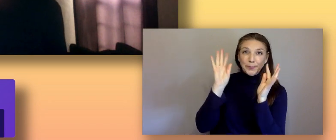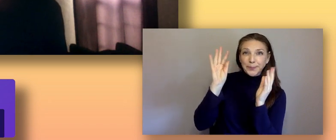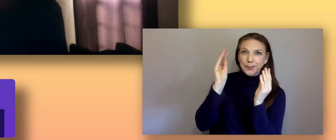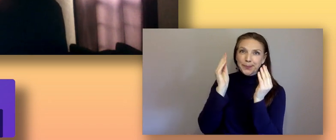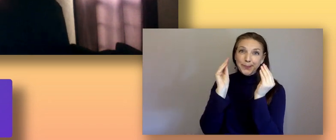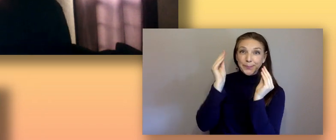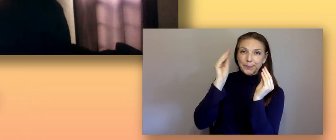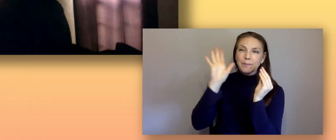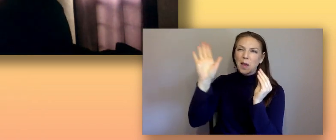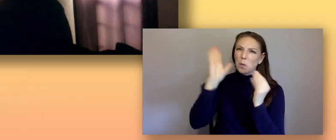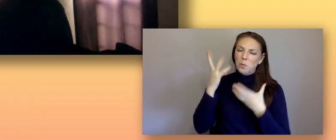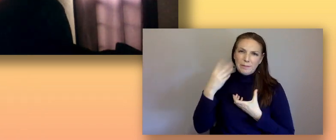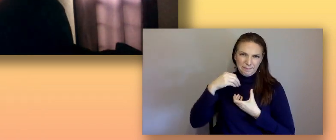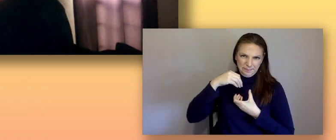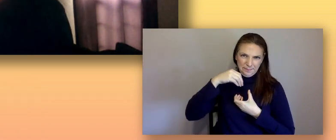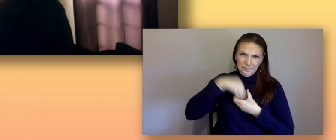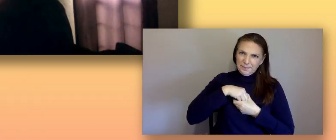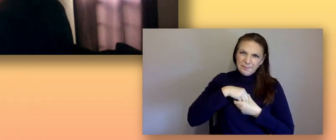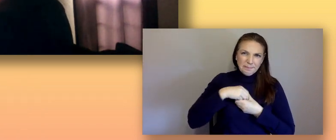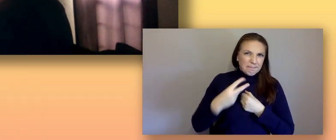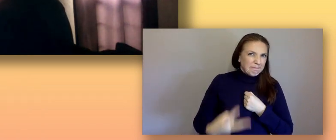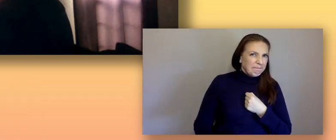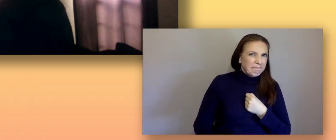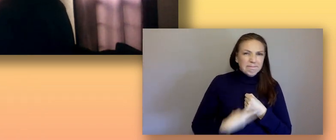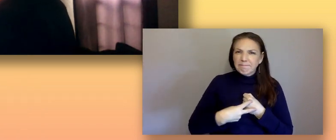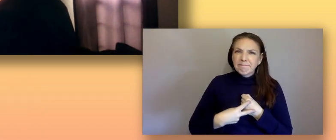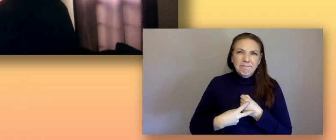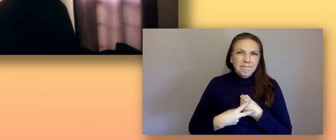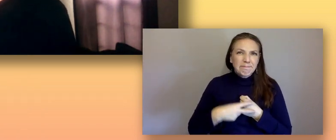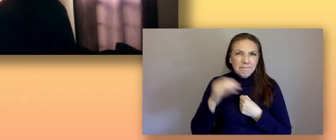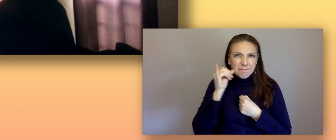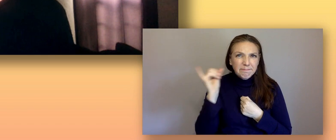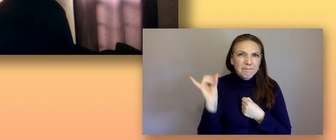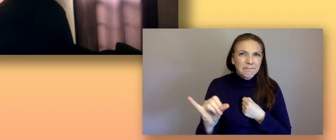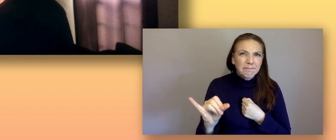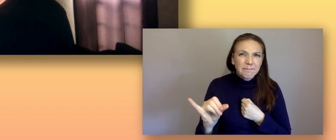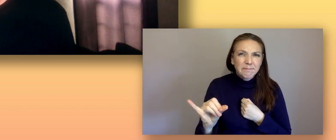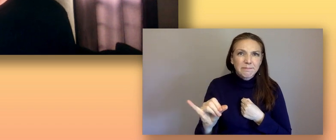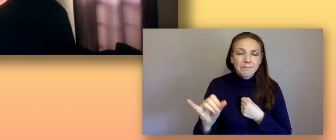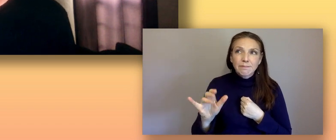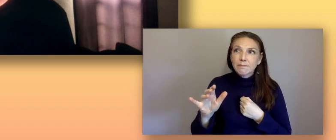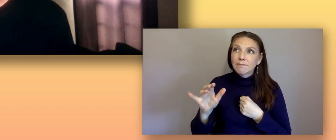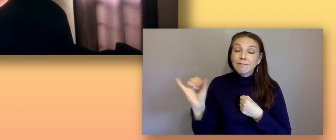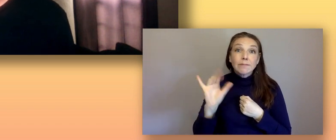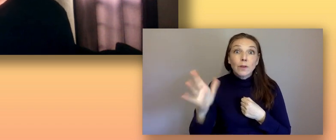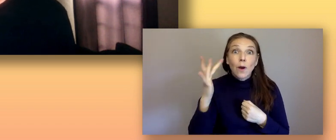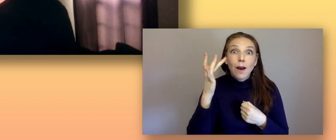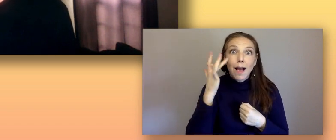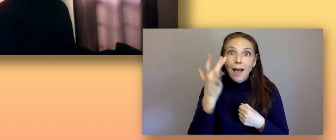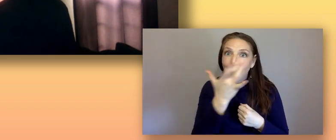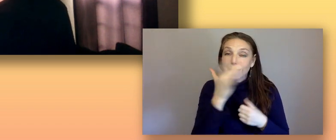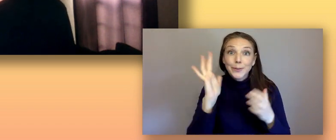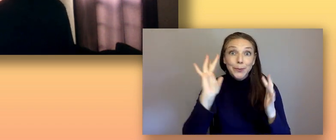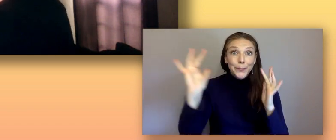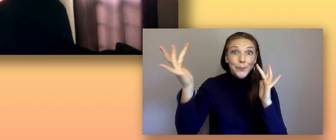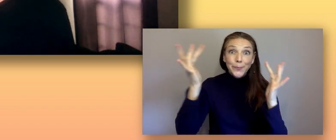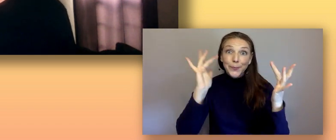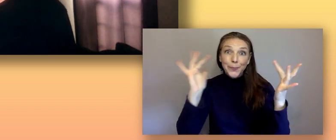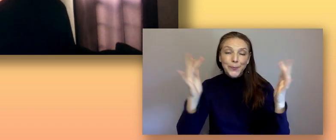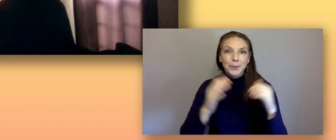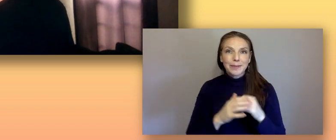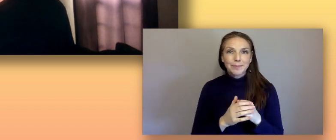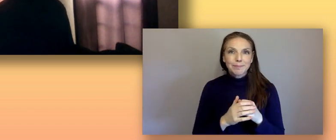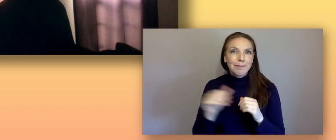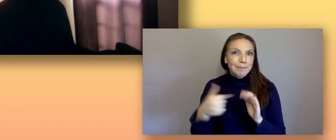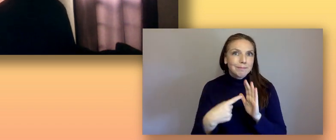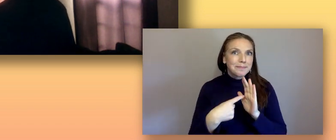eyebrow arches every time I make a grammatical error, or the way her steel gray-blue eyes sparkle when she bites the inside of her cheeks